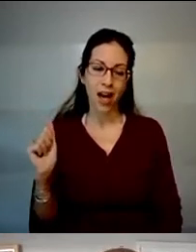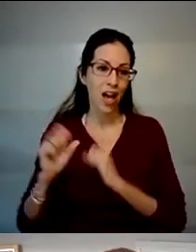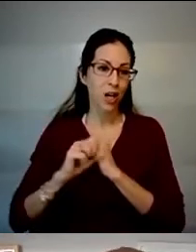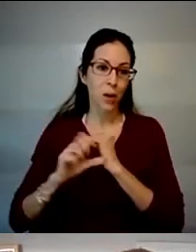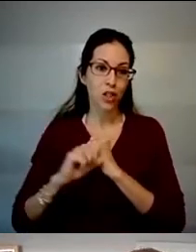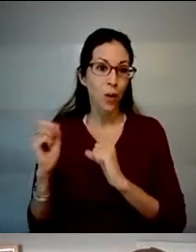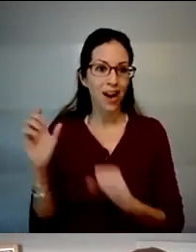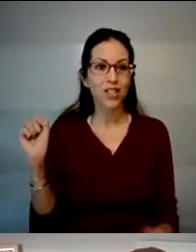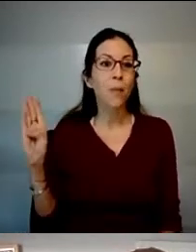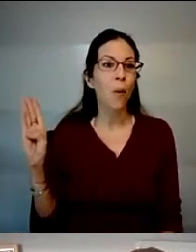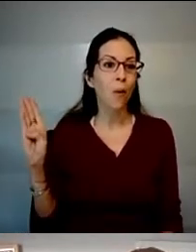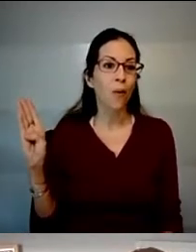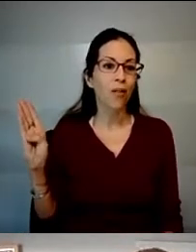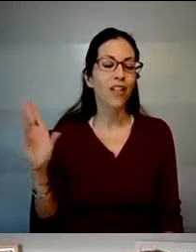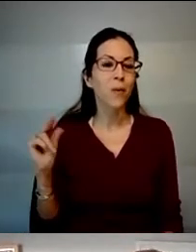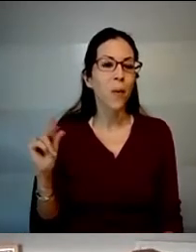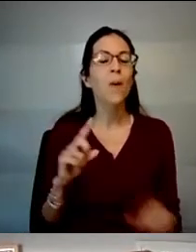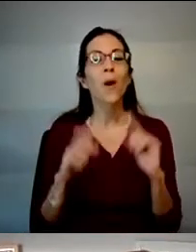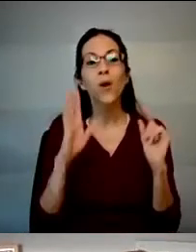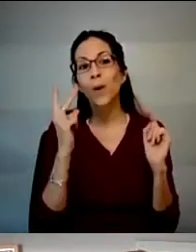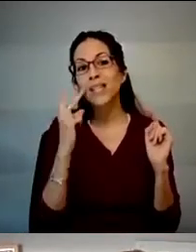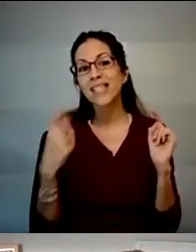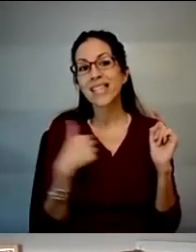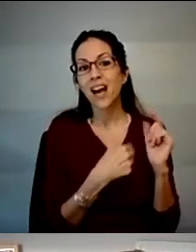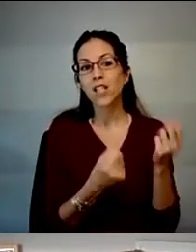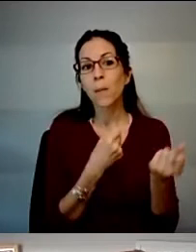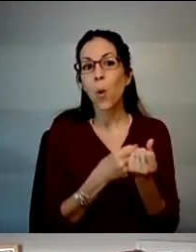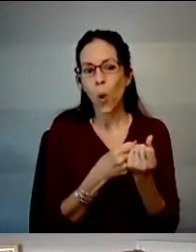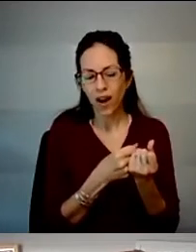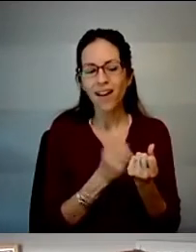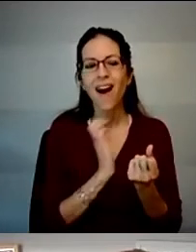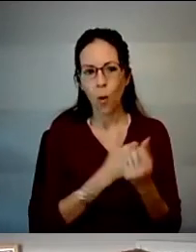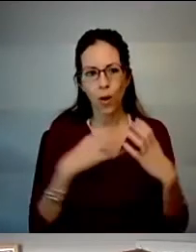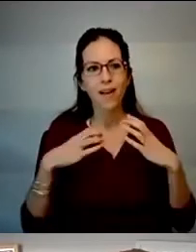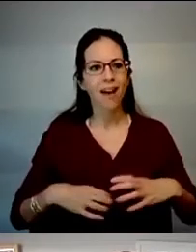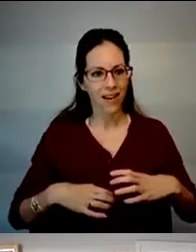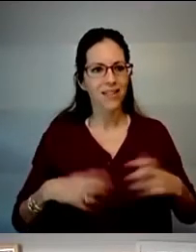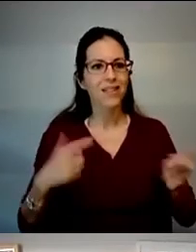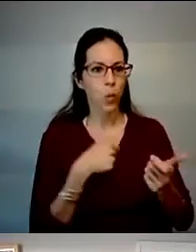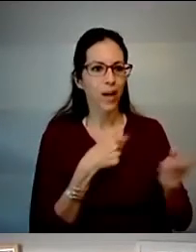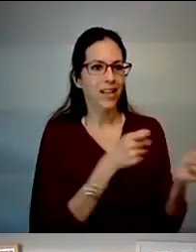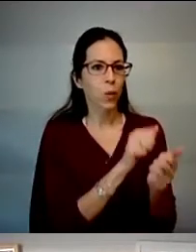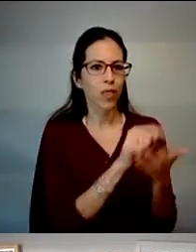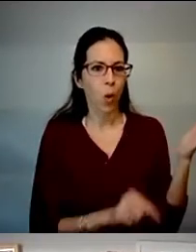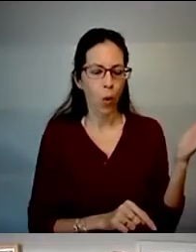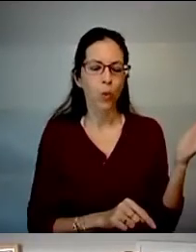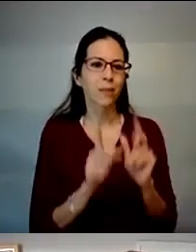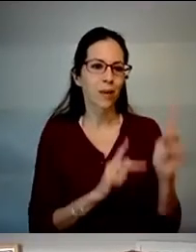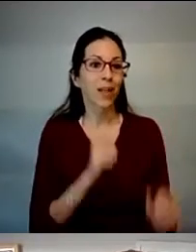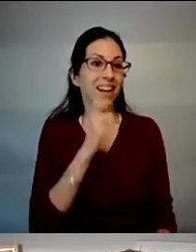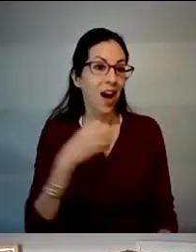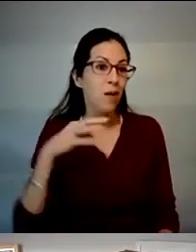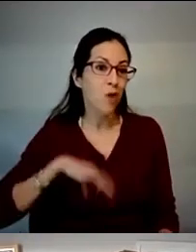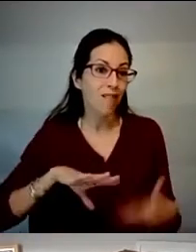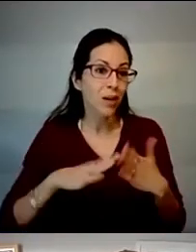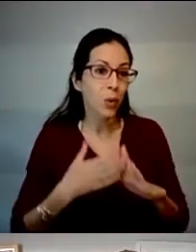What you are going to do is see us support the clients that we deal with, and that's really the nonprofit community. And so events like